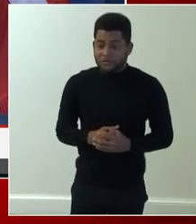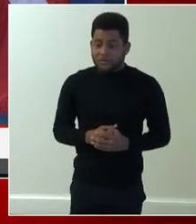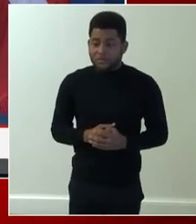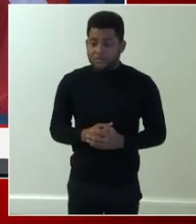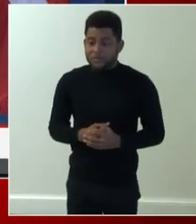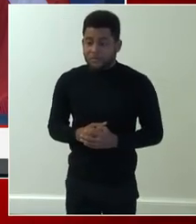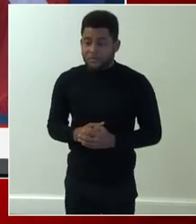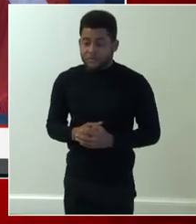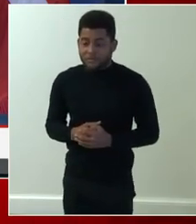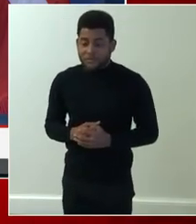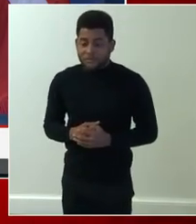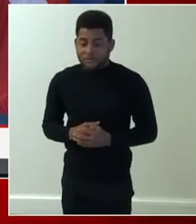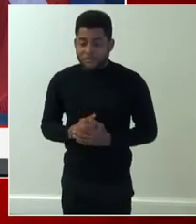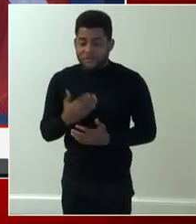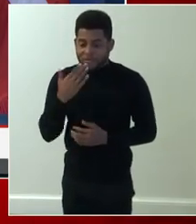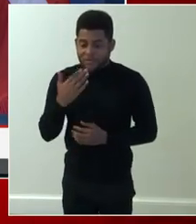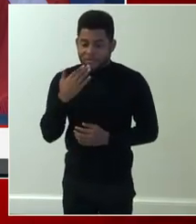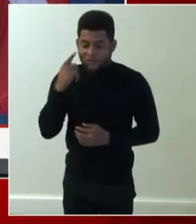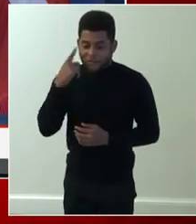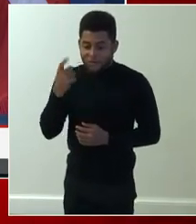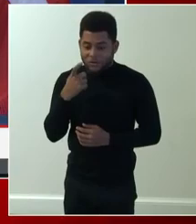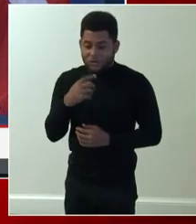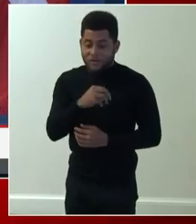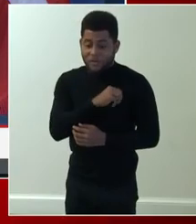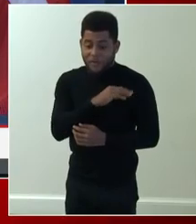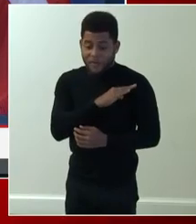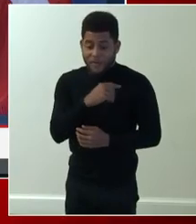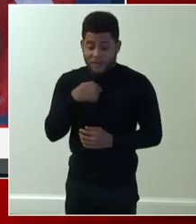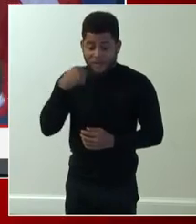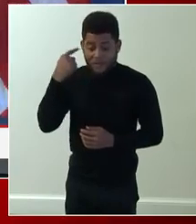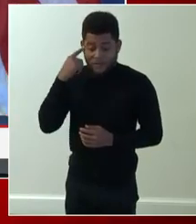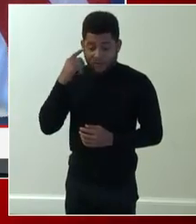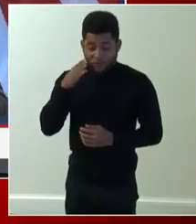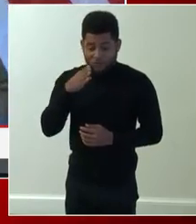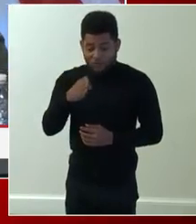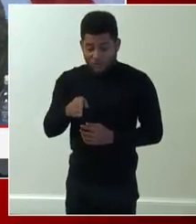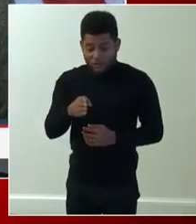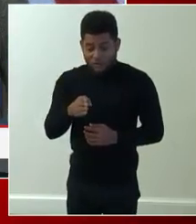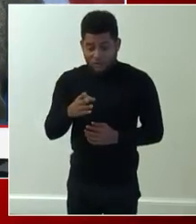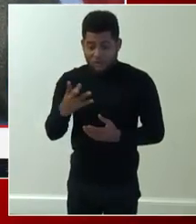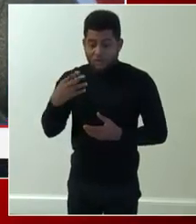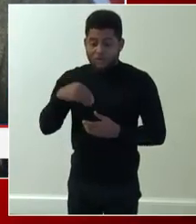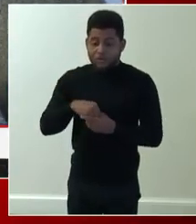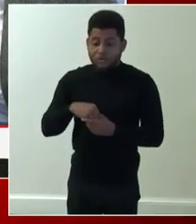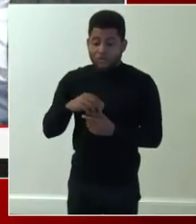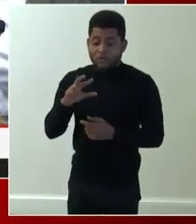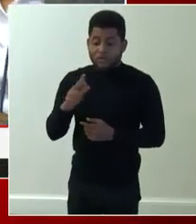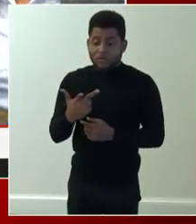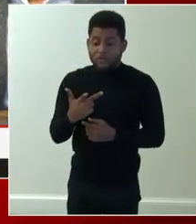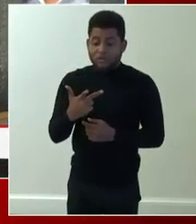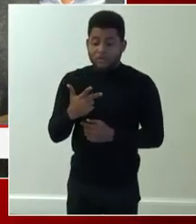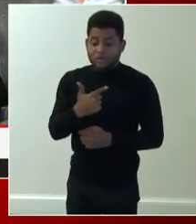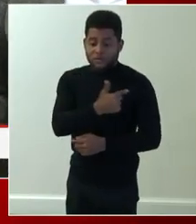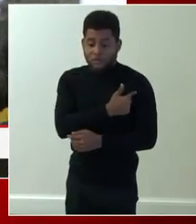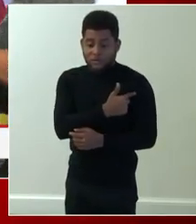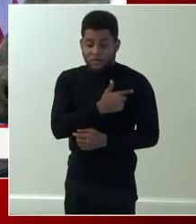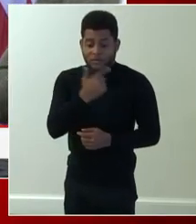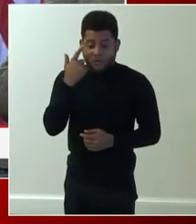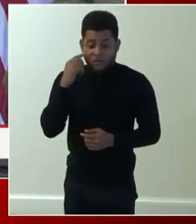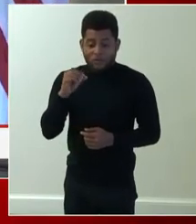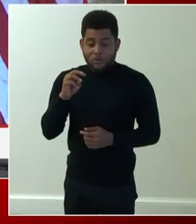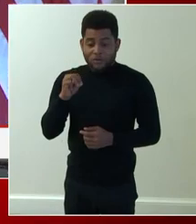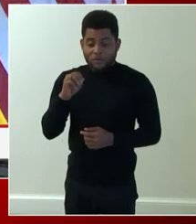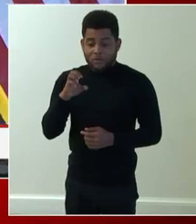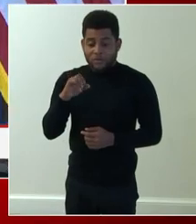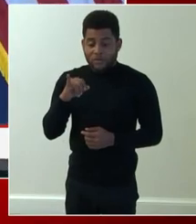Yeah, thank you for that question. I do think the direction is moving to including that 3rd dose because of Omicron. Right now, the studies